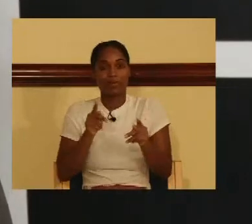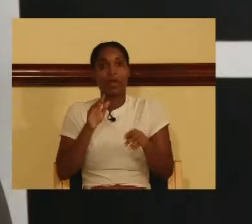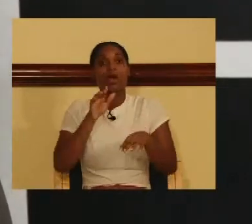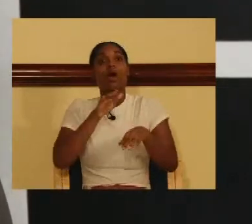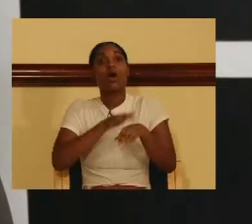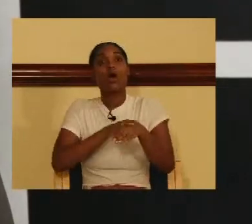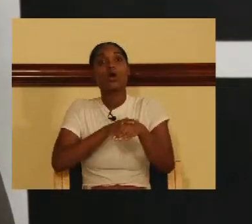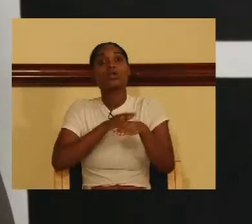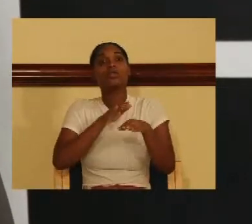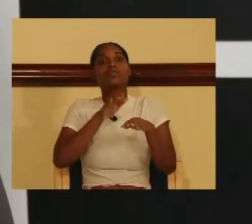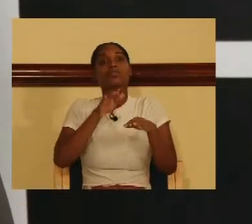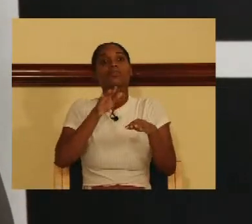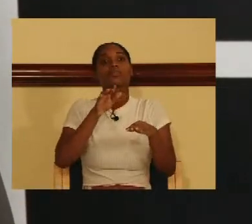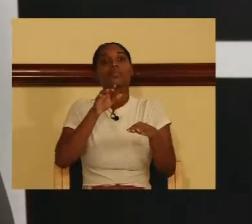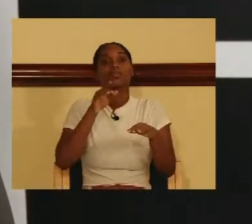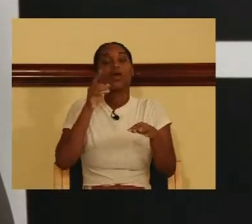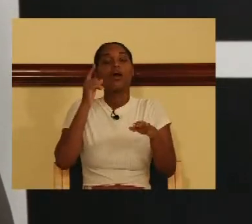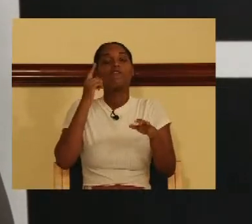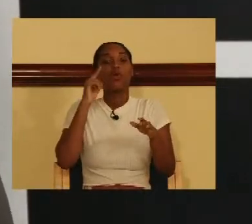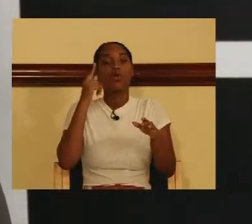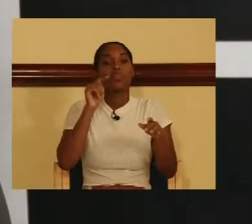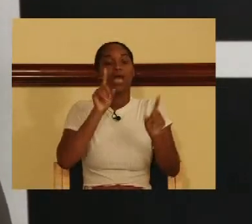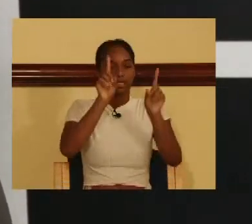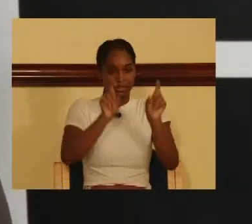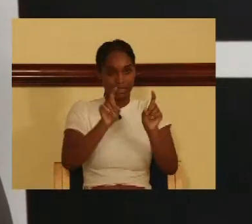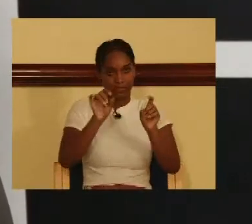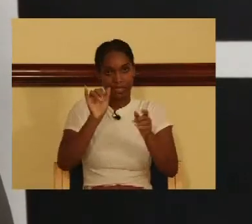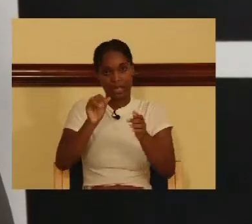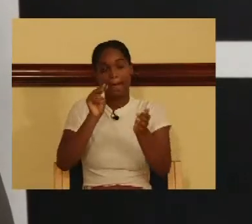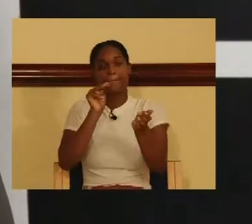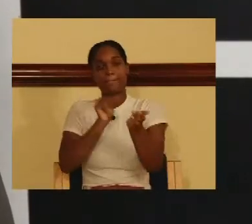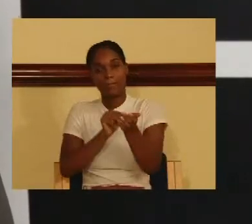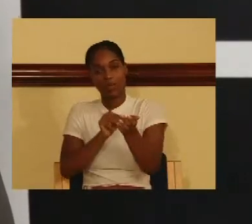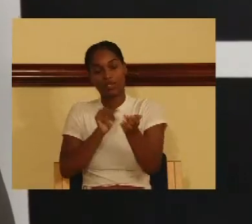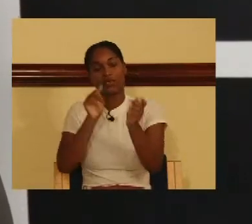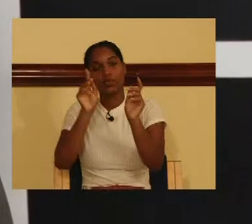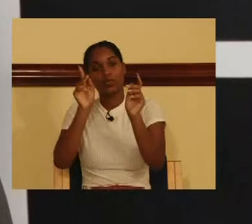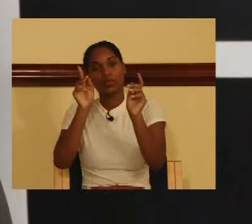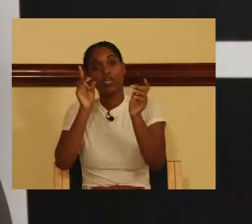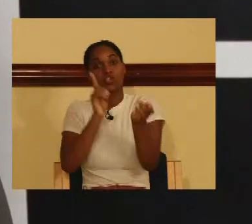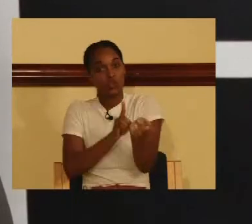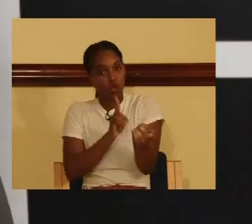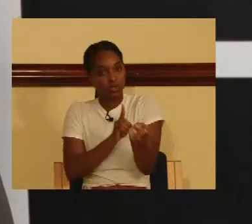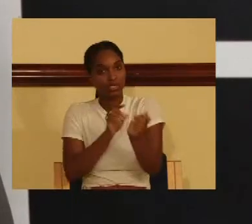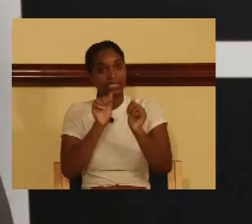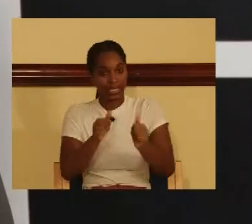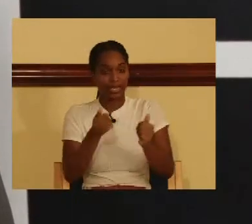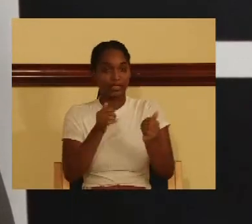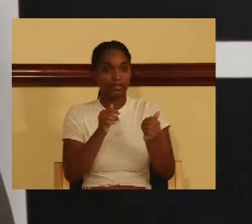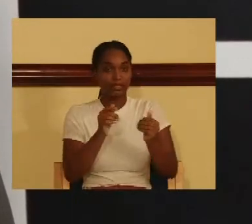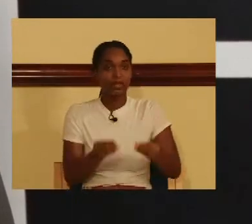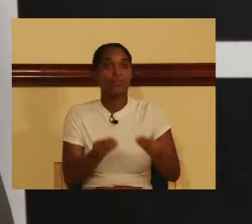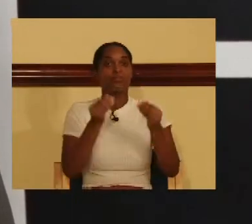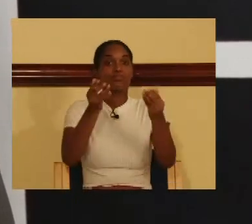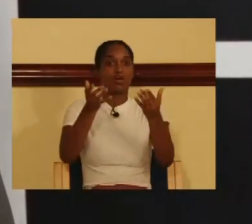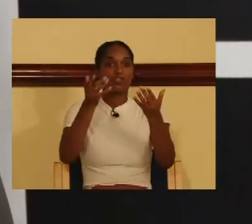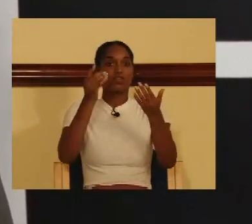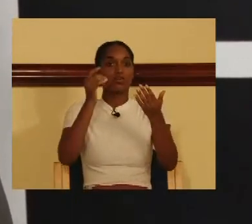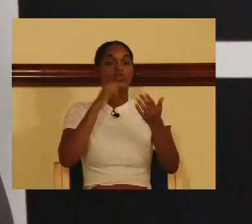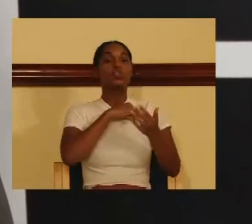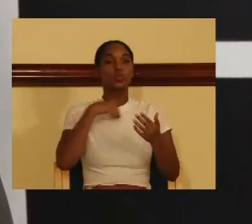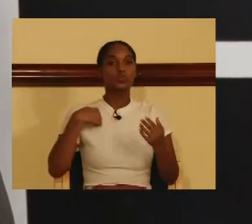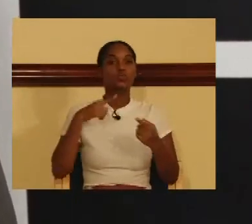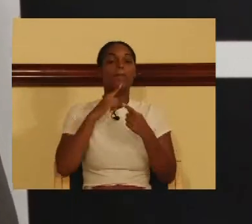the verification of the assessment that a medical professional can provide to us to